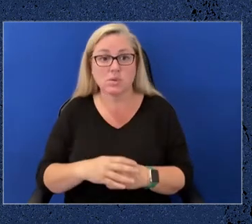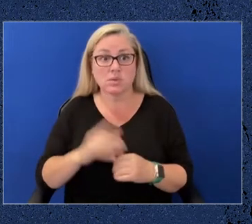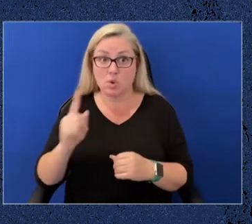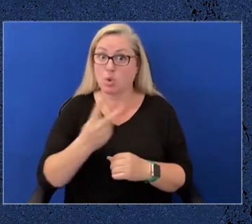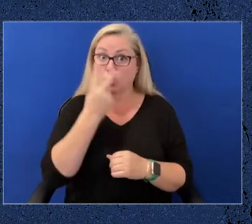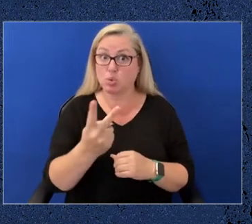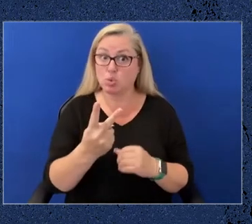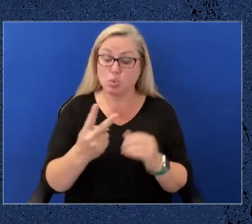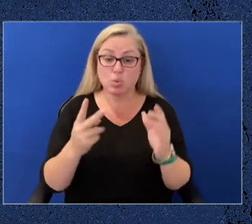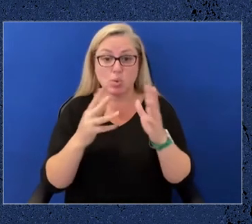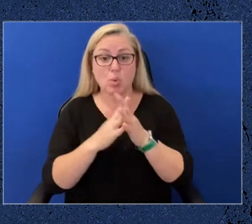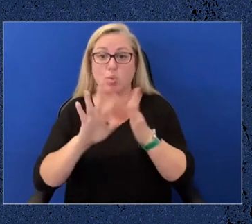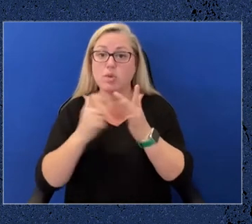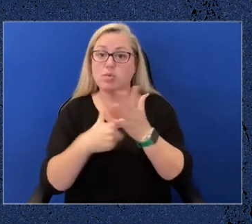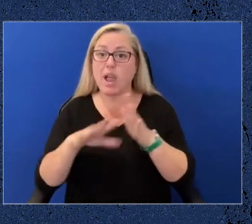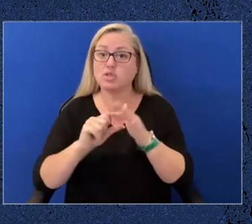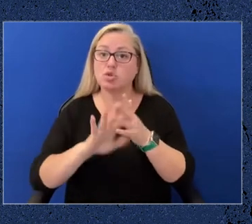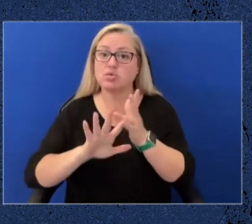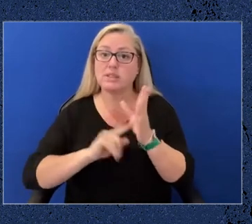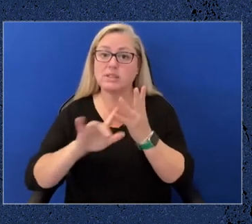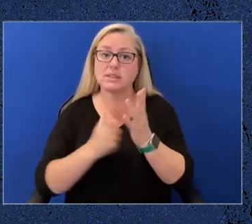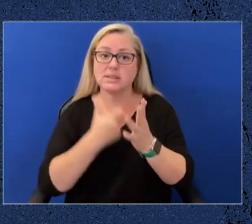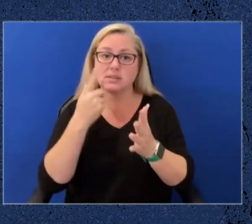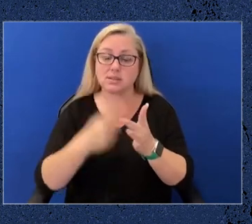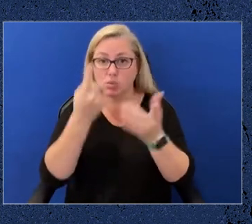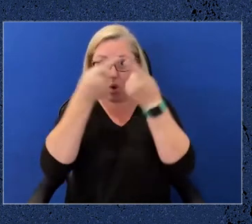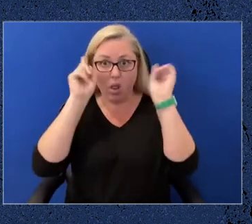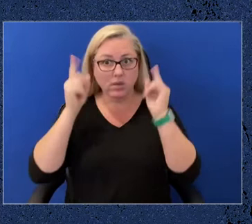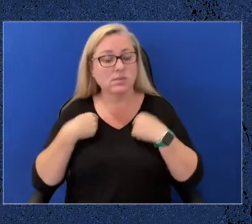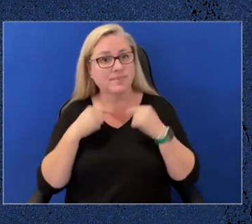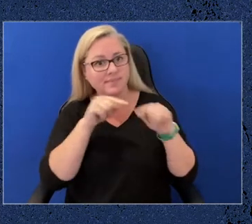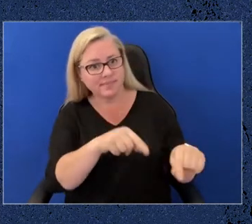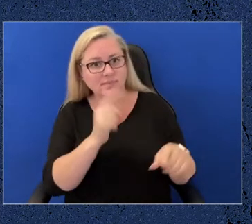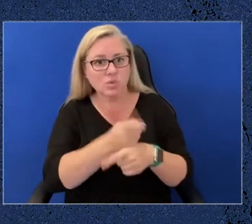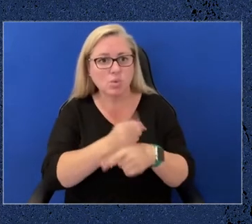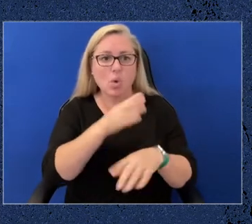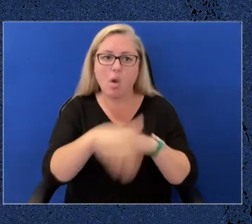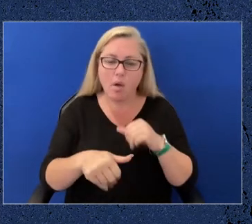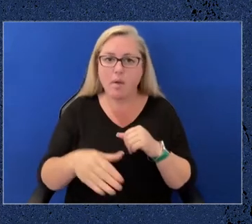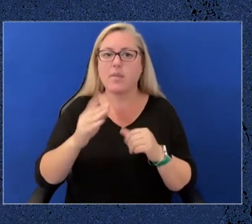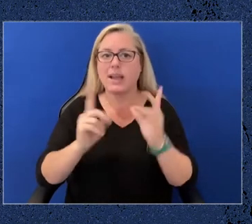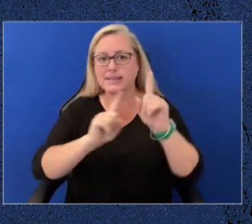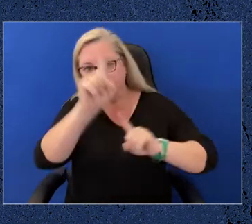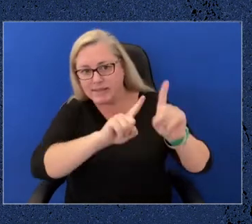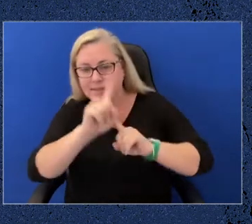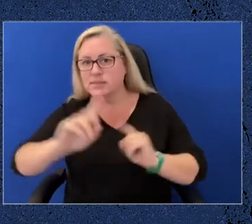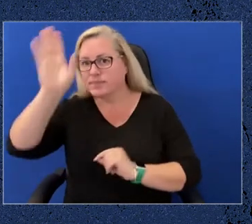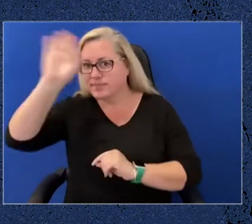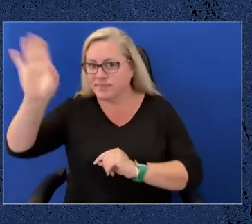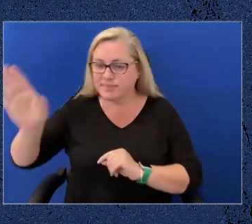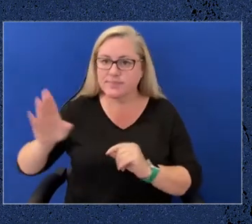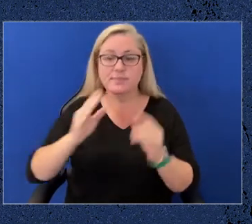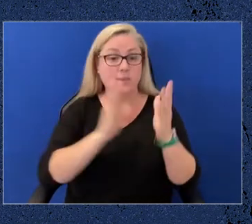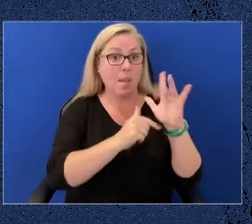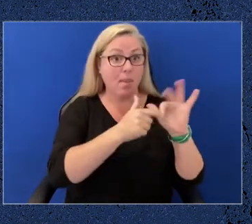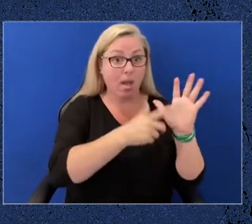the opportunities that Aboriginal knowledge offers for urban and regional environmental management. Michael-Shawn Fletcher